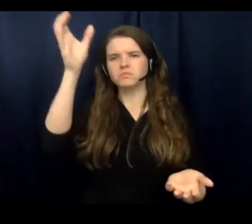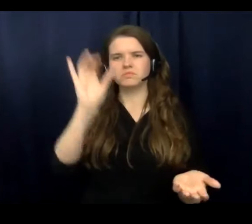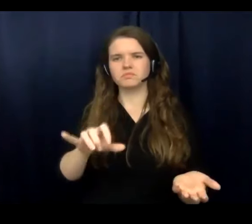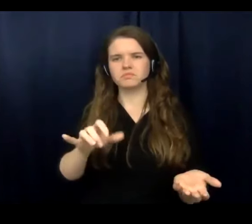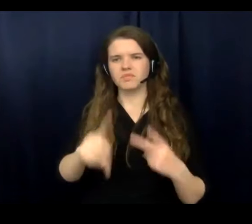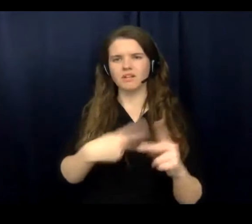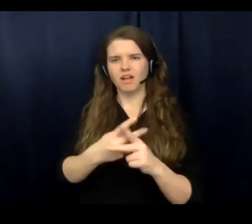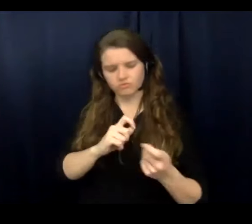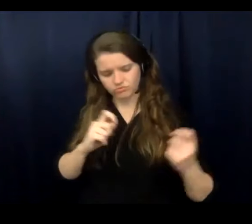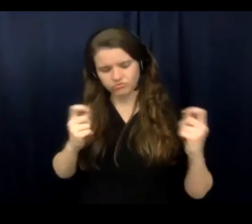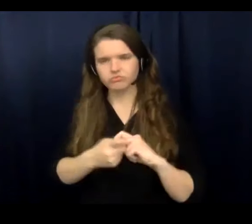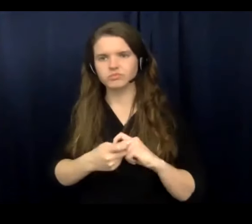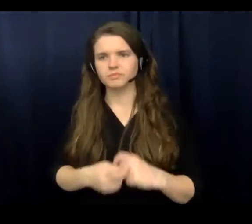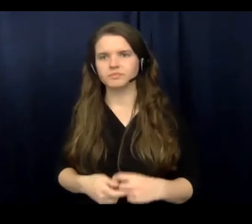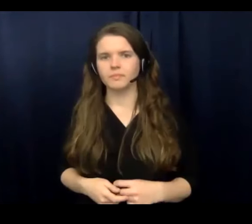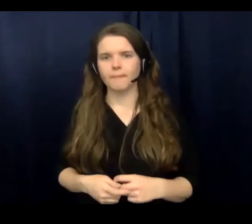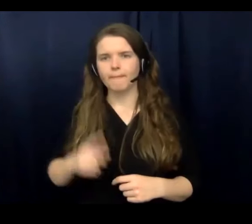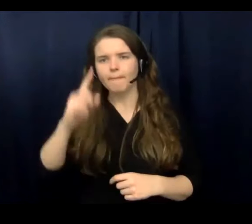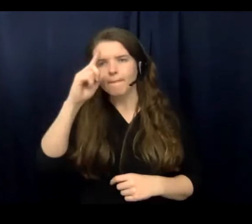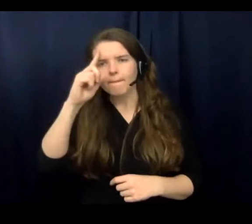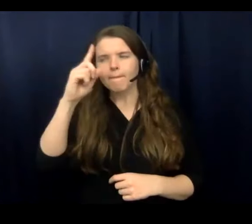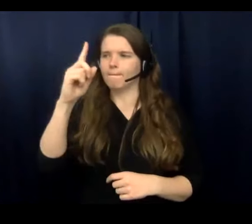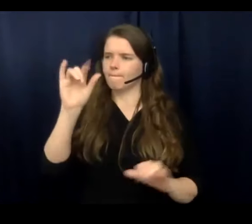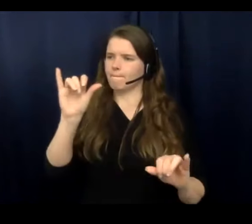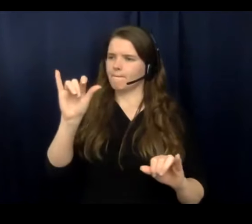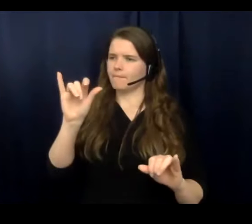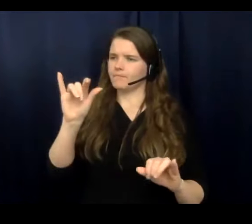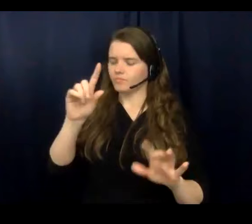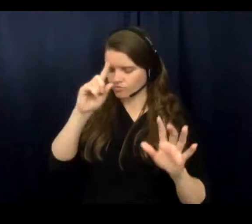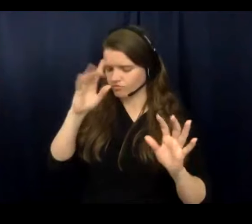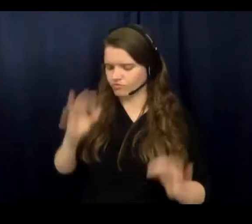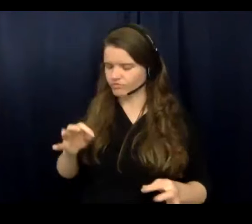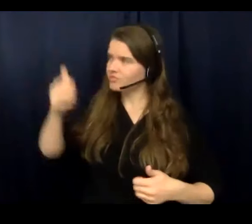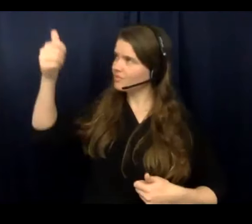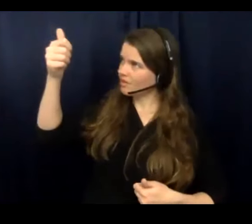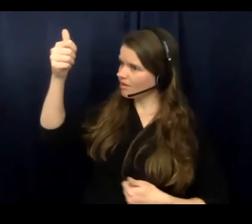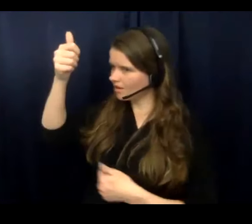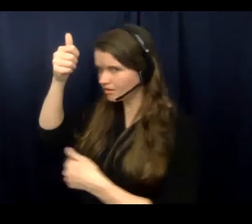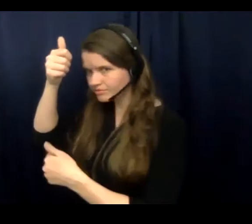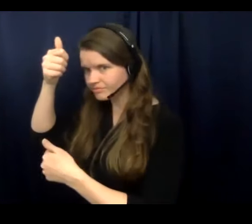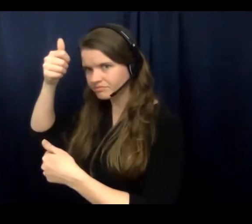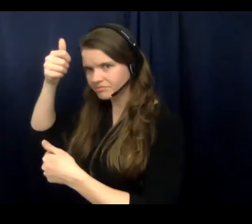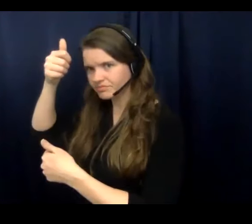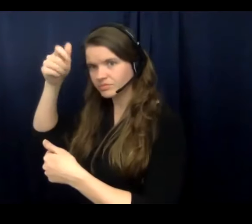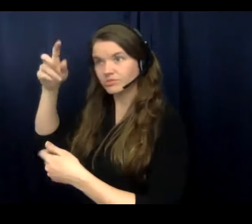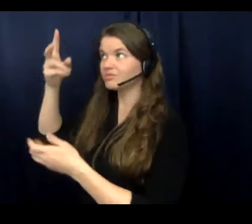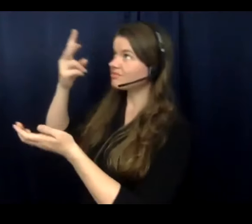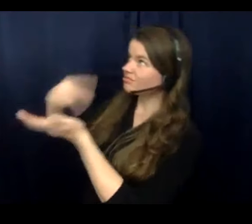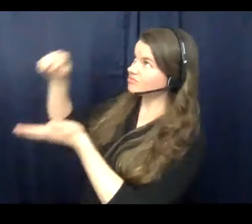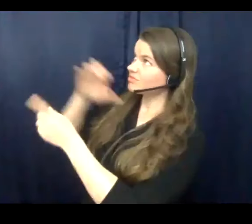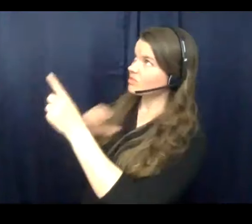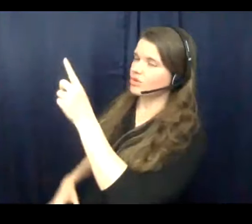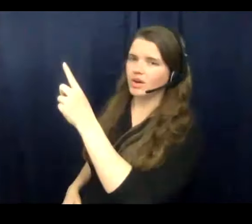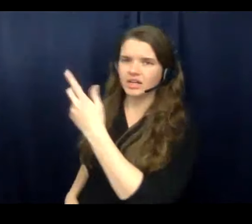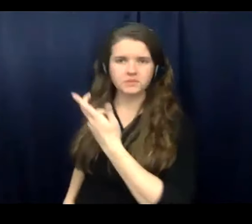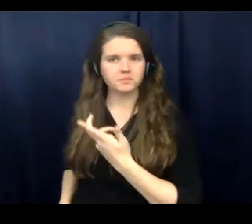of conversion. And this thought of actually choosing to surrender to a resurrected Christ, unheard of. And